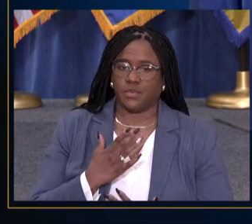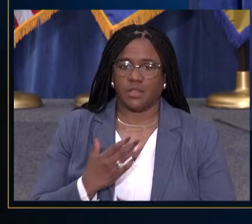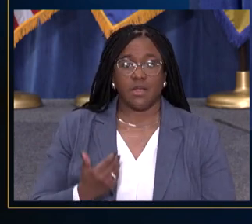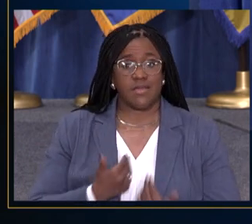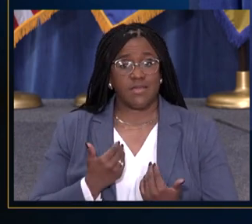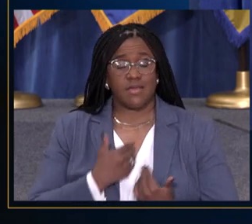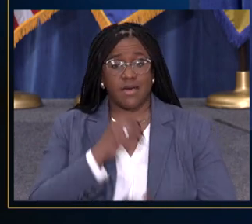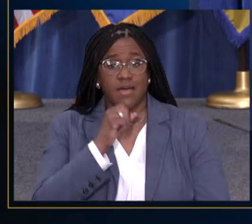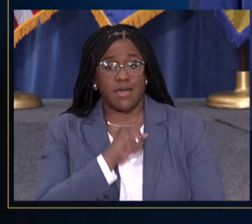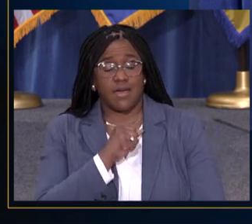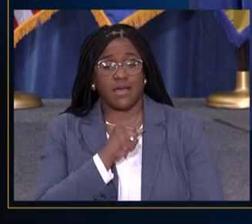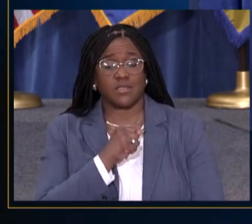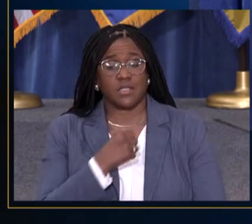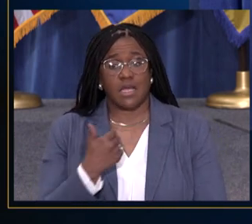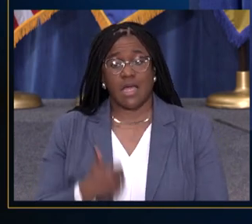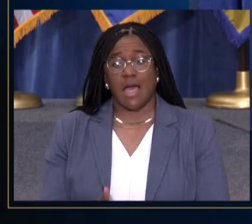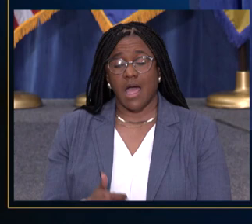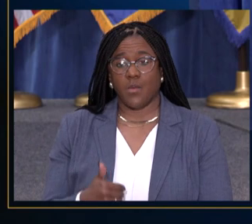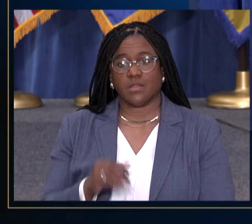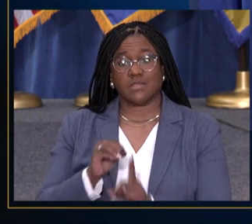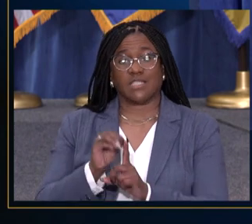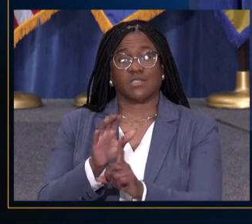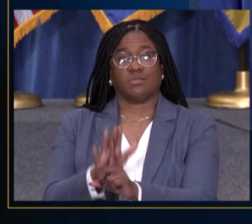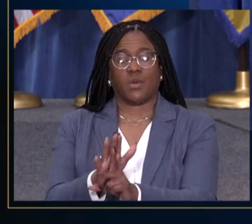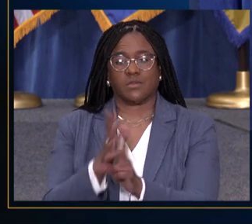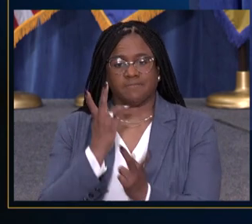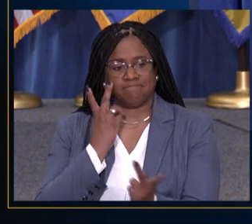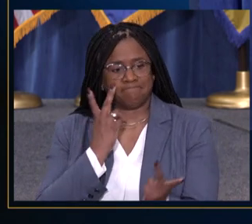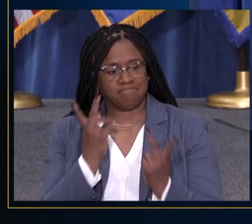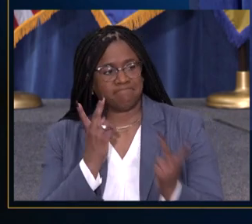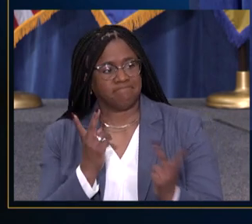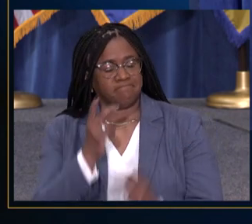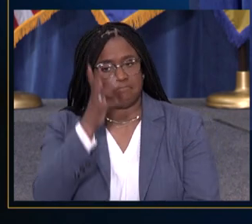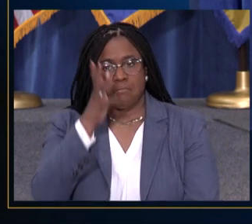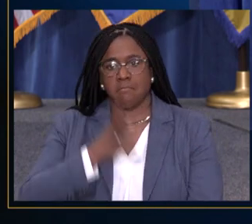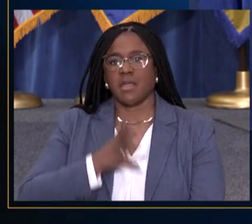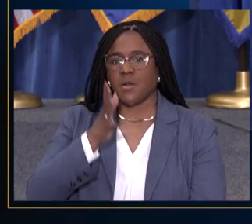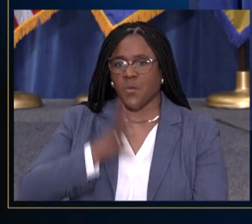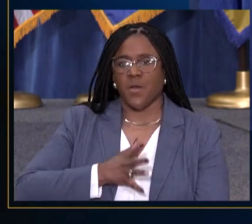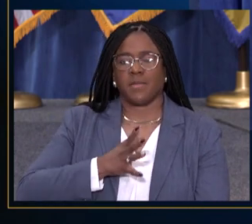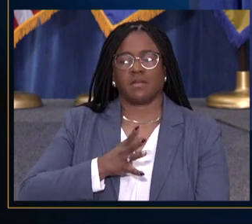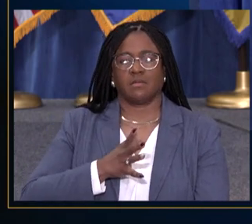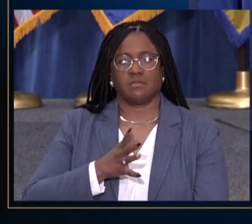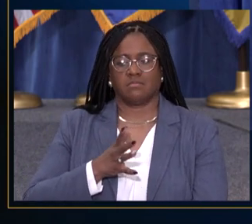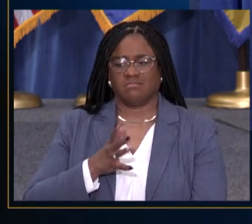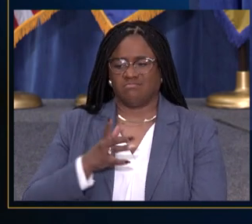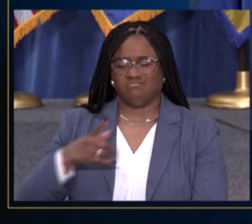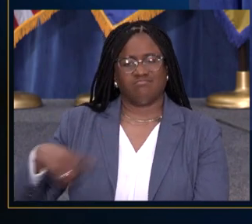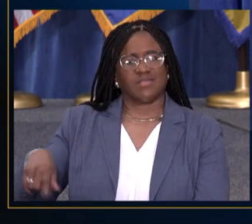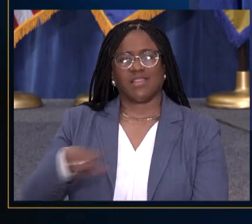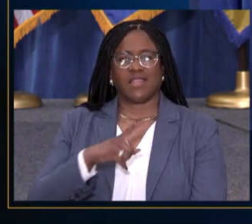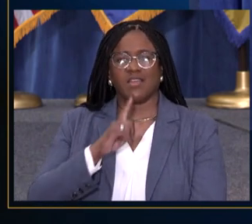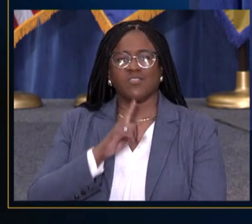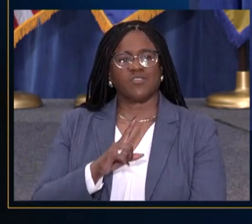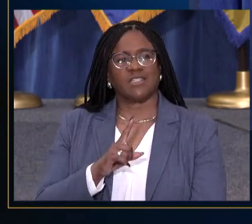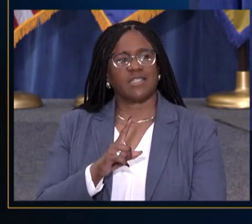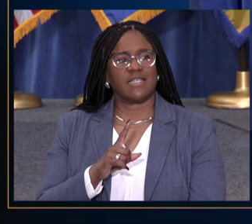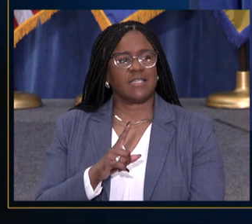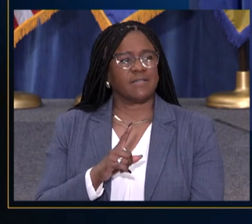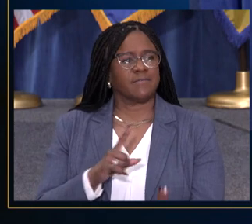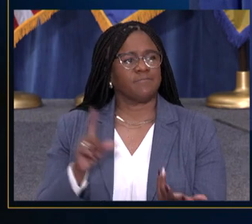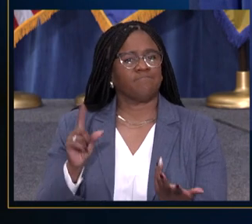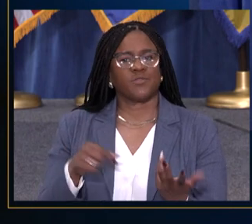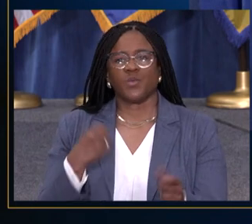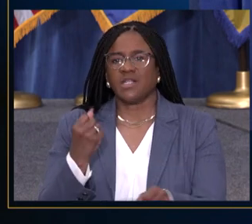age, I was exposed to men and women who really hadn't been 20 years